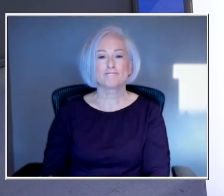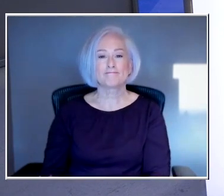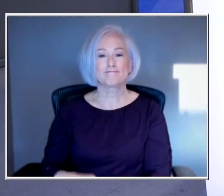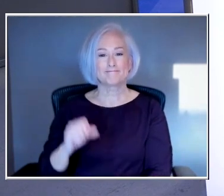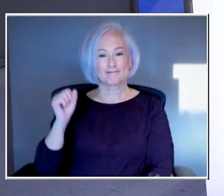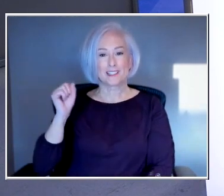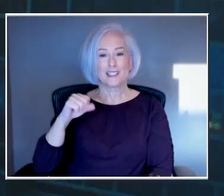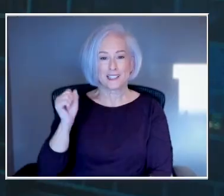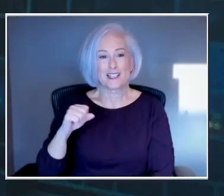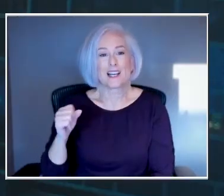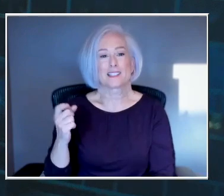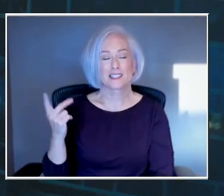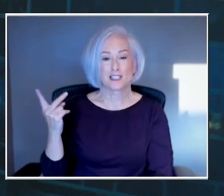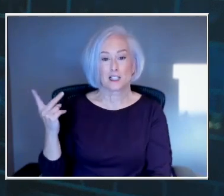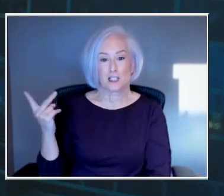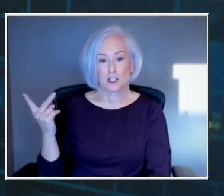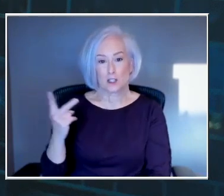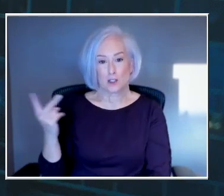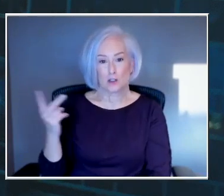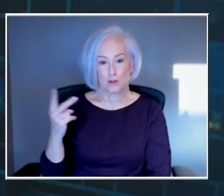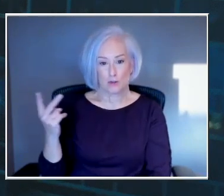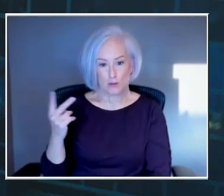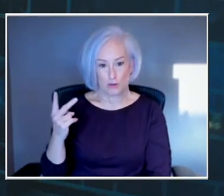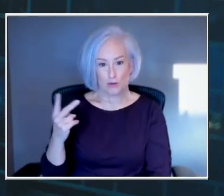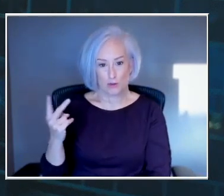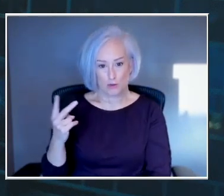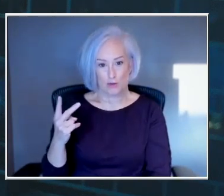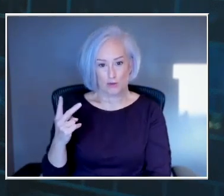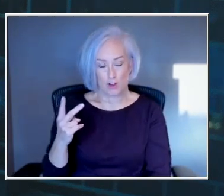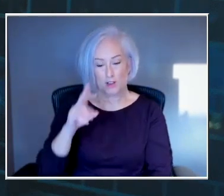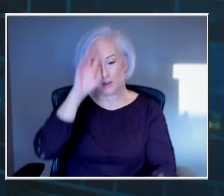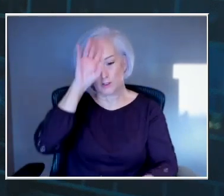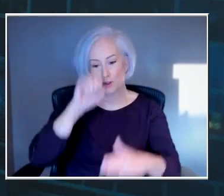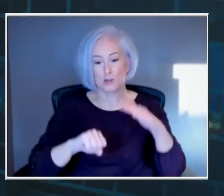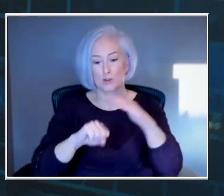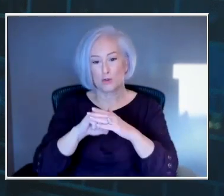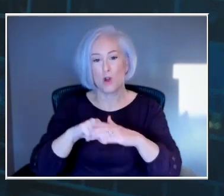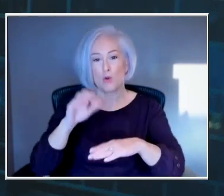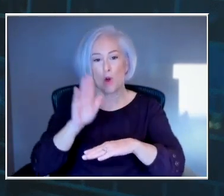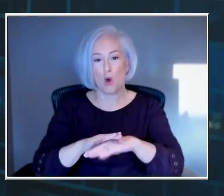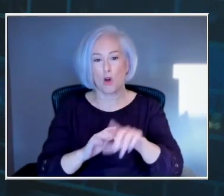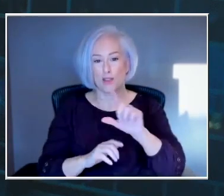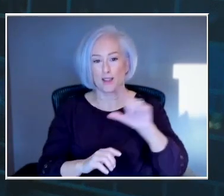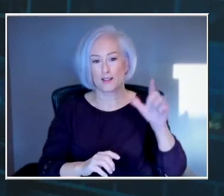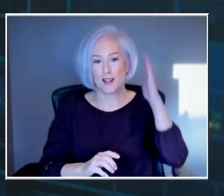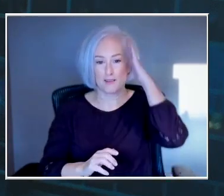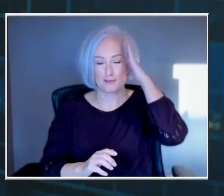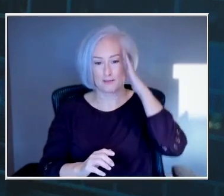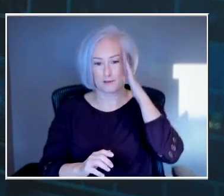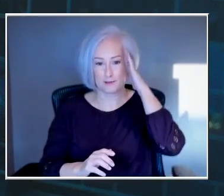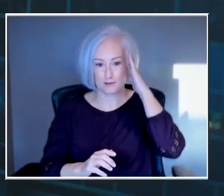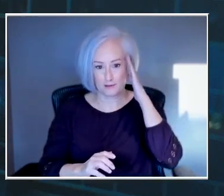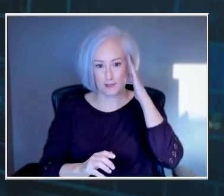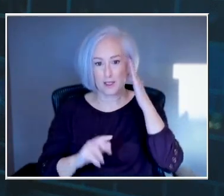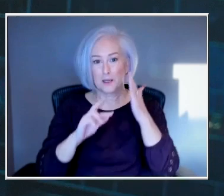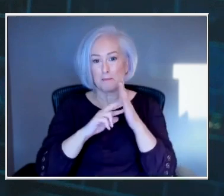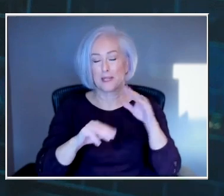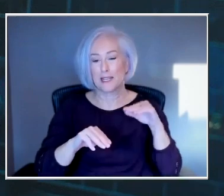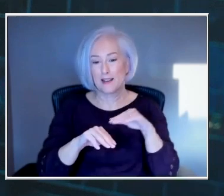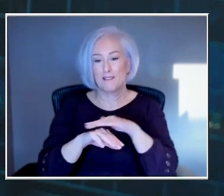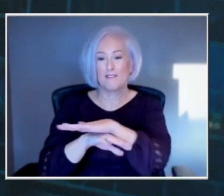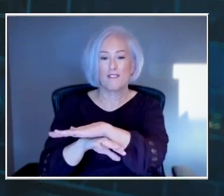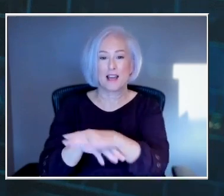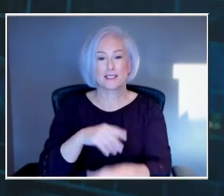of us, we had a stroke on the left side of the brain. So it affects speech. So even just like Gina, I